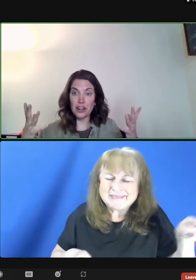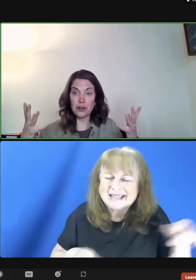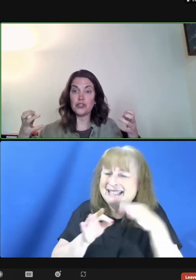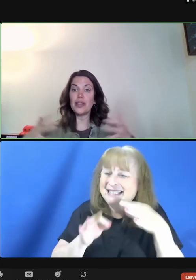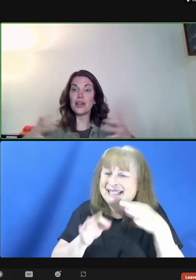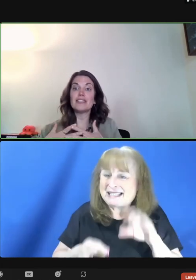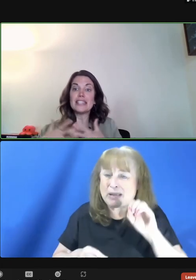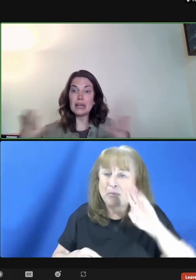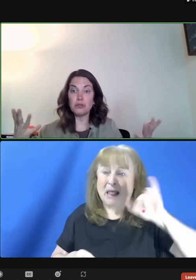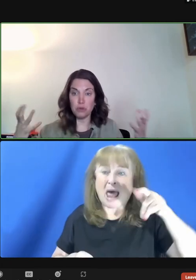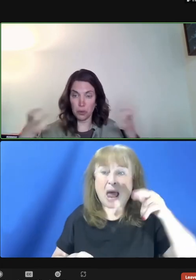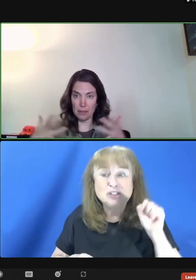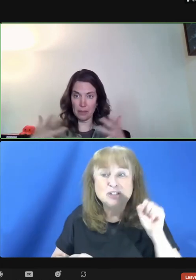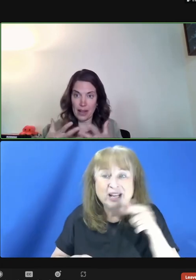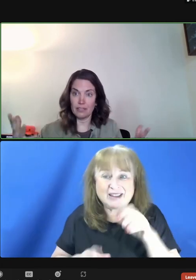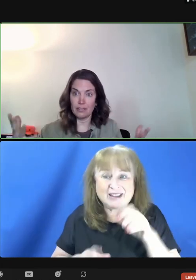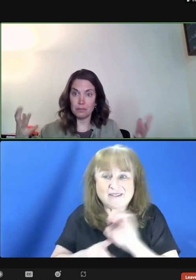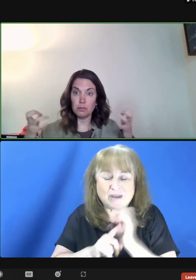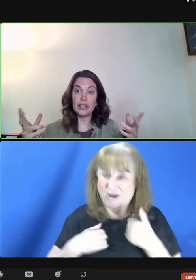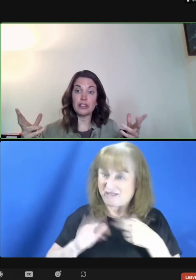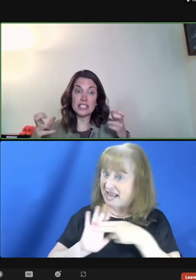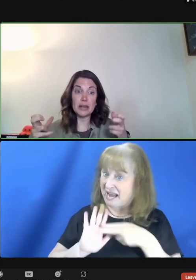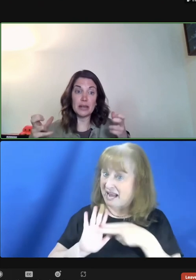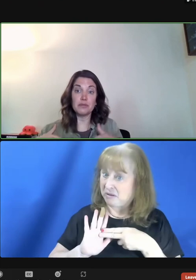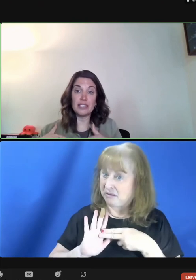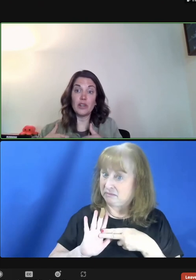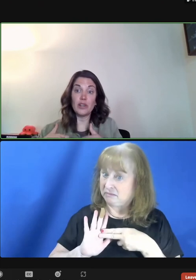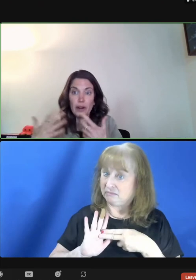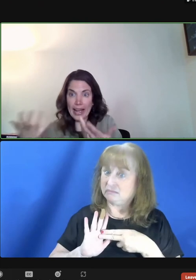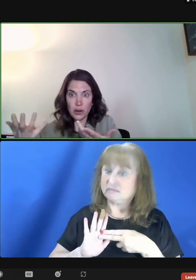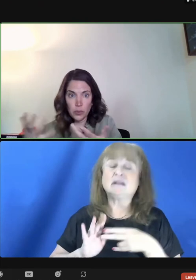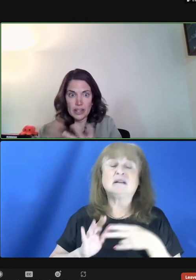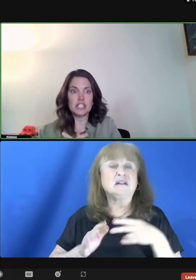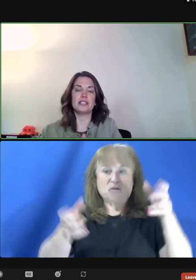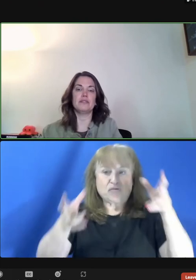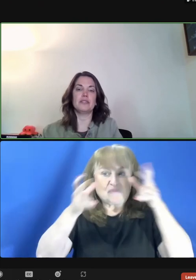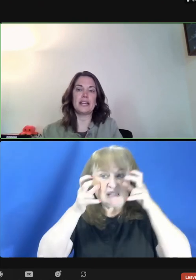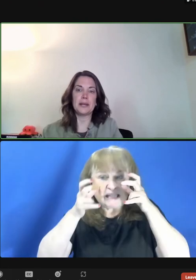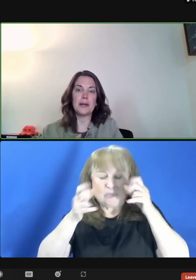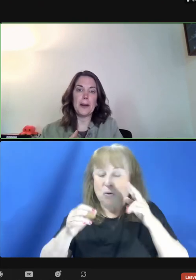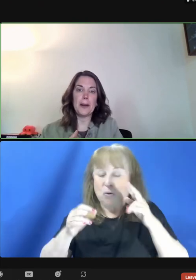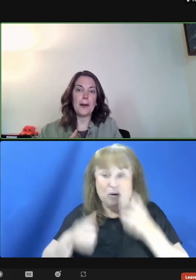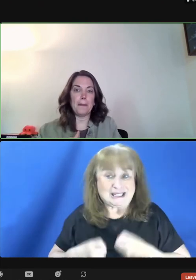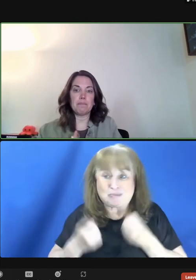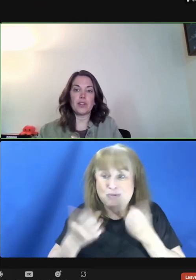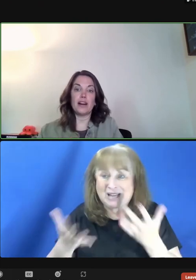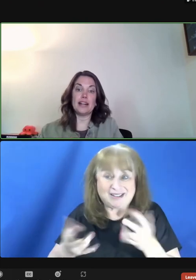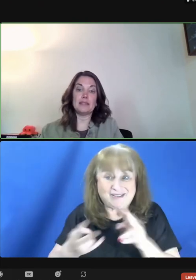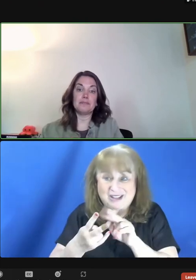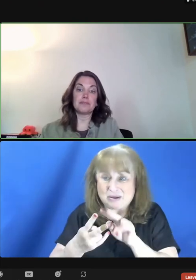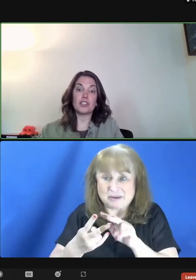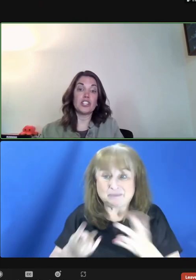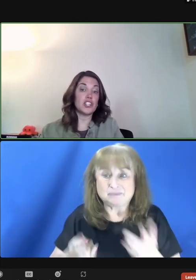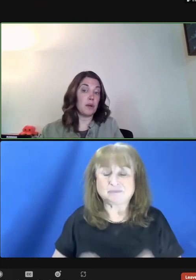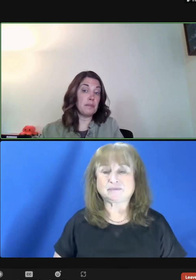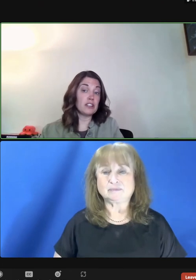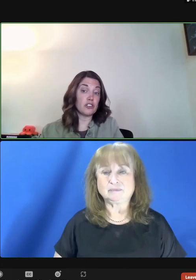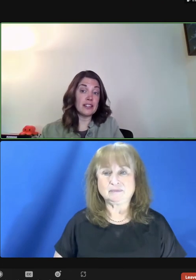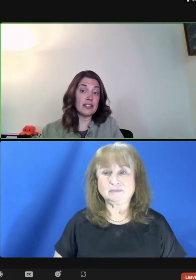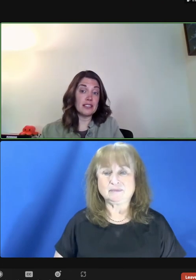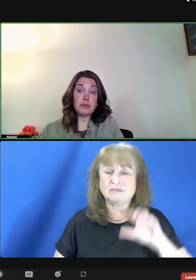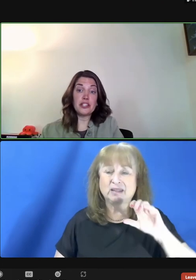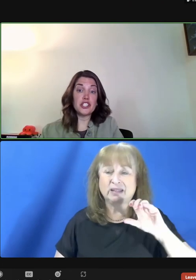objects in their environment. Do they have a label for them, but either receptively or expressively? The